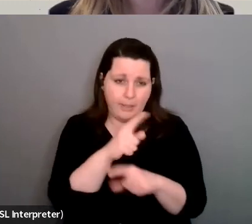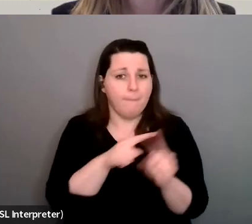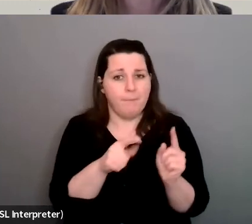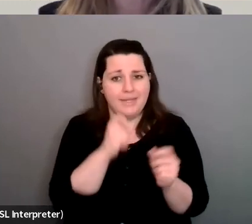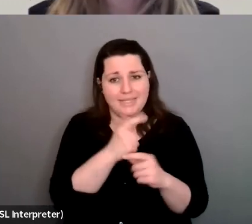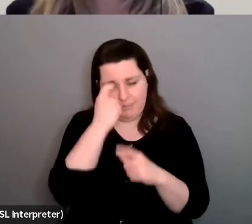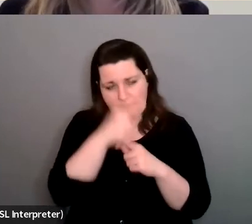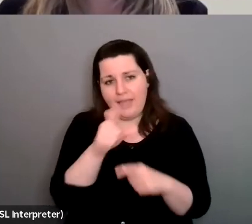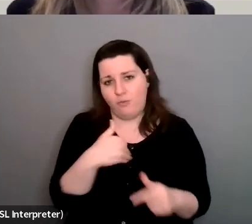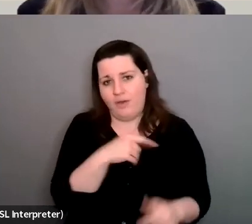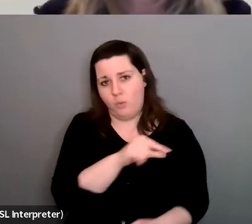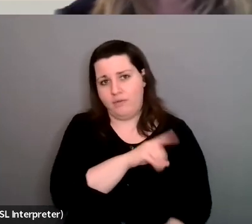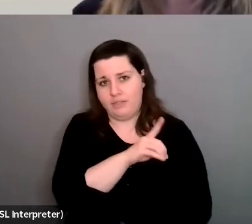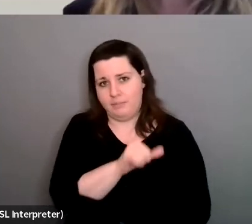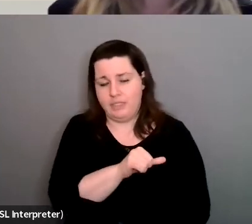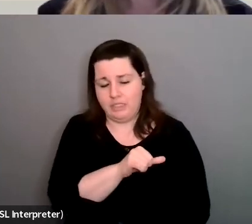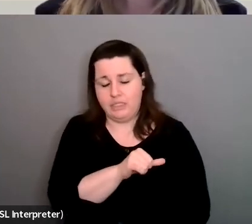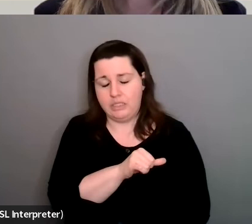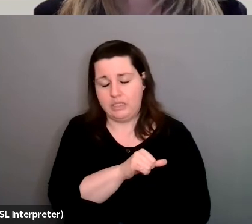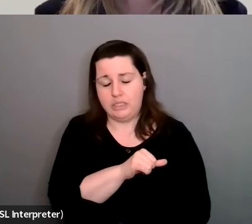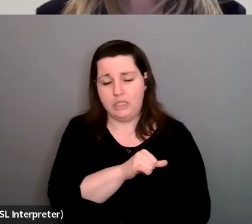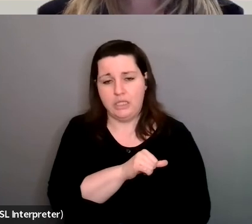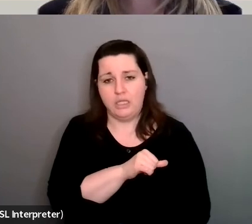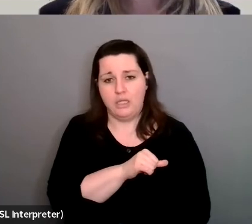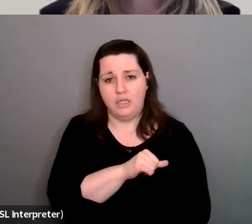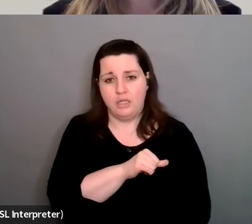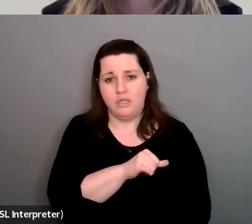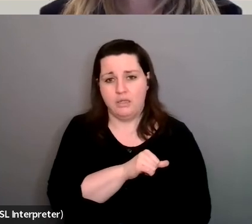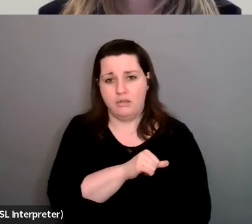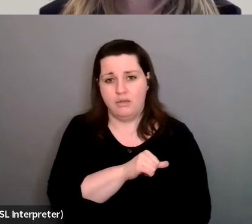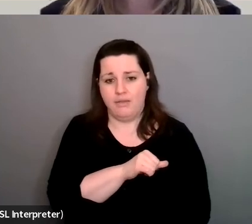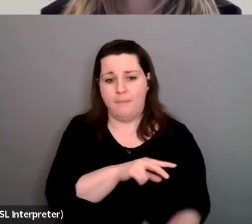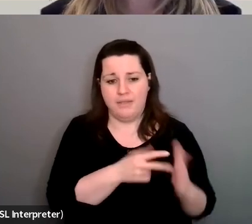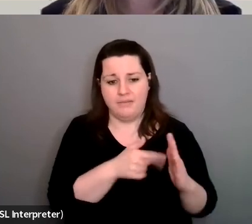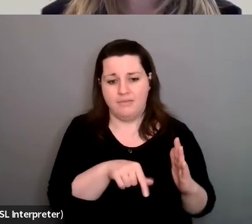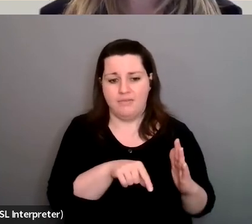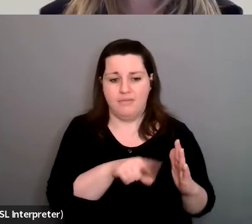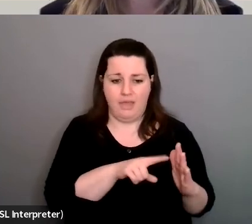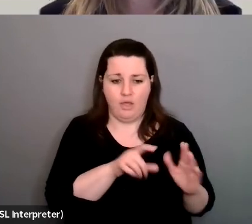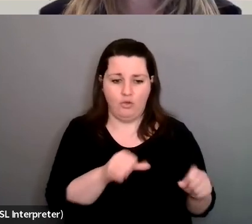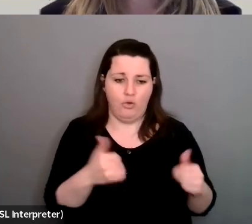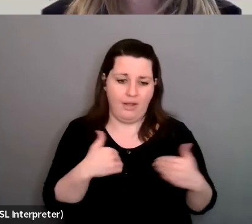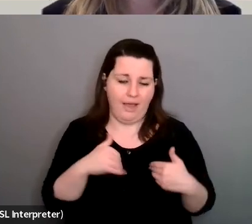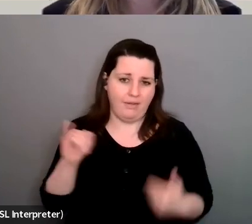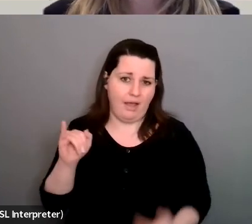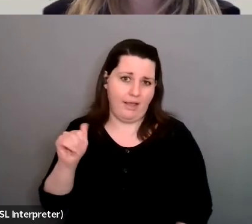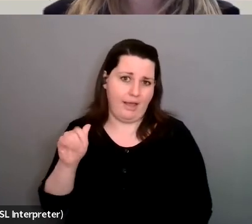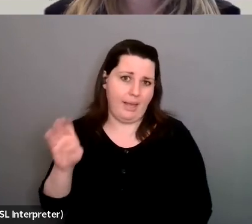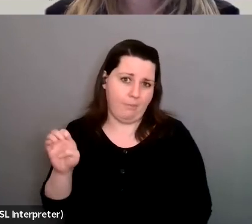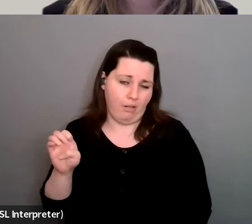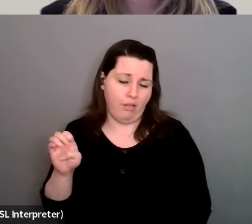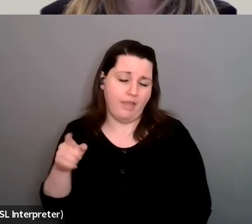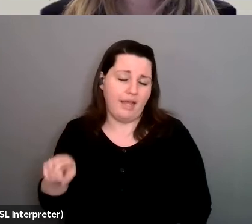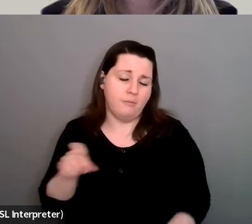have a qualifying disability that would allow them to have an IAble account. They'd have to be able to open